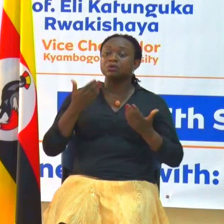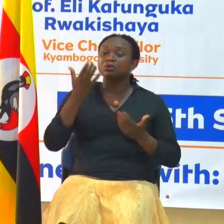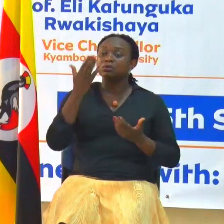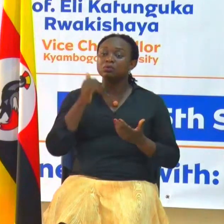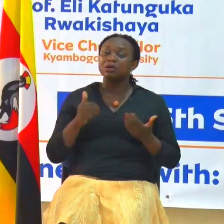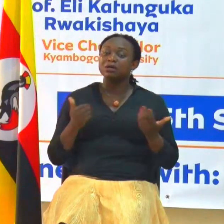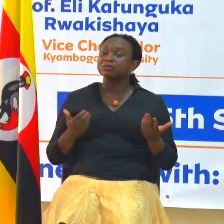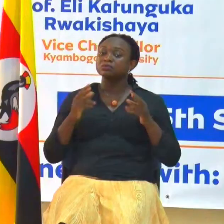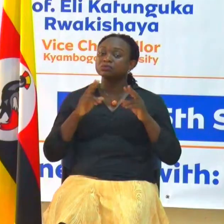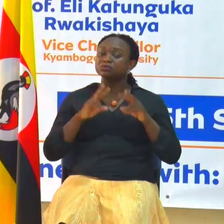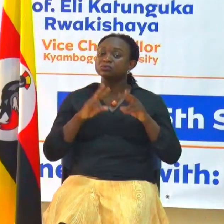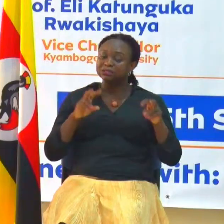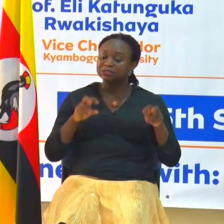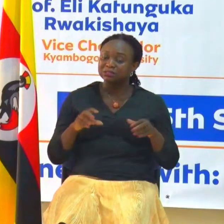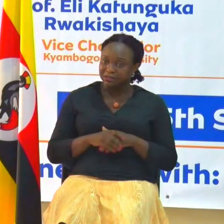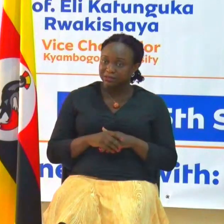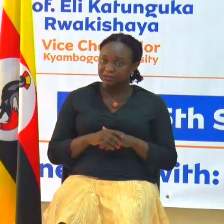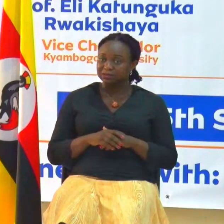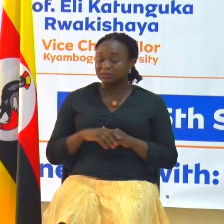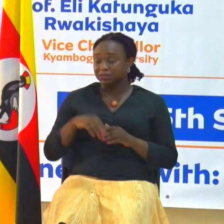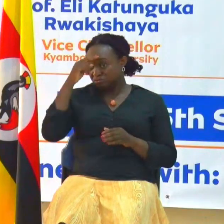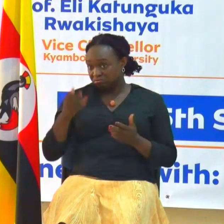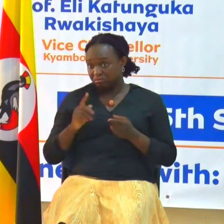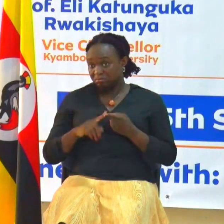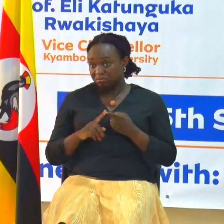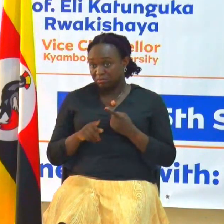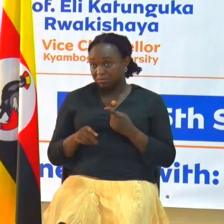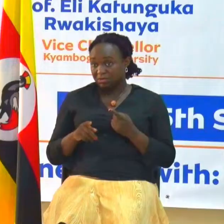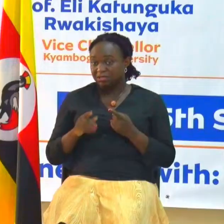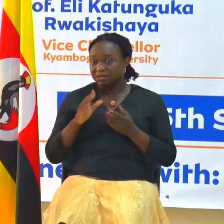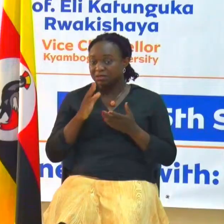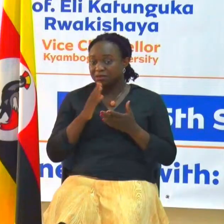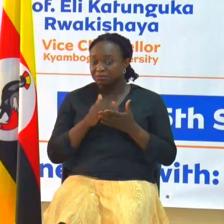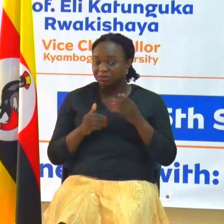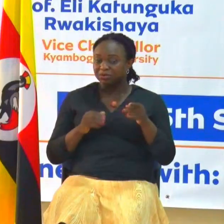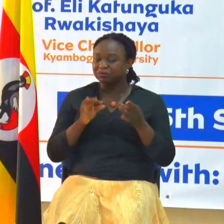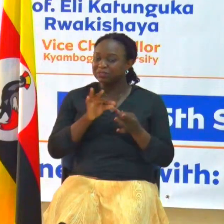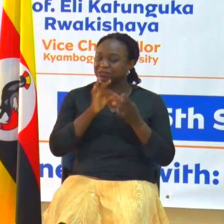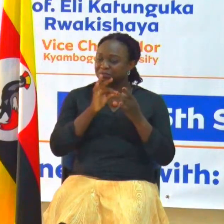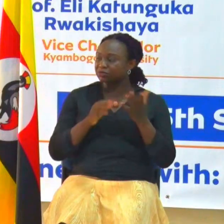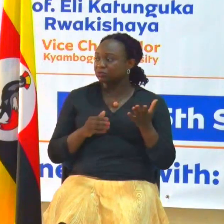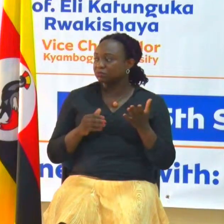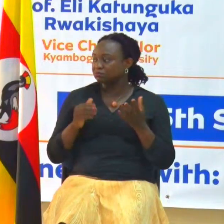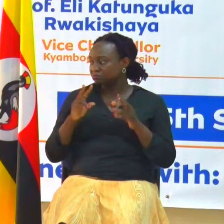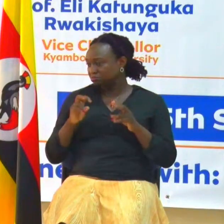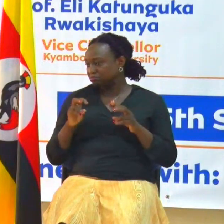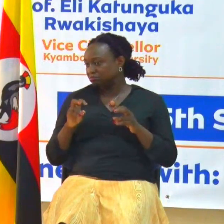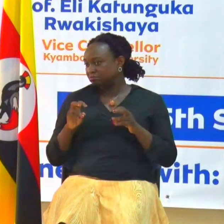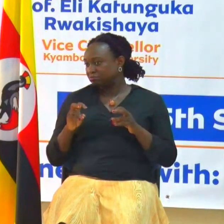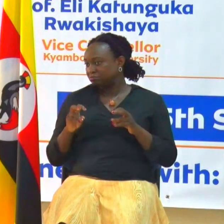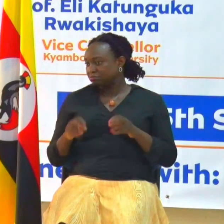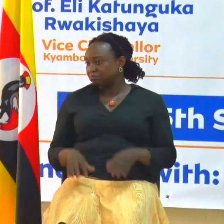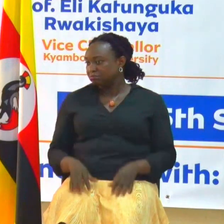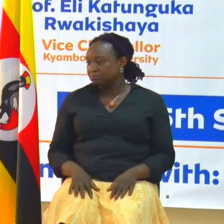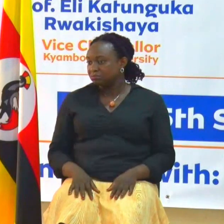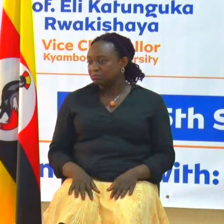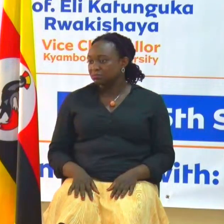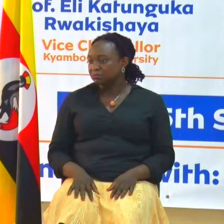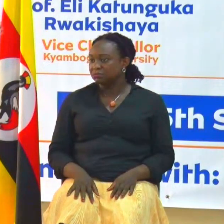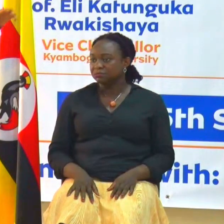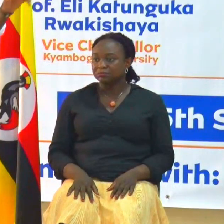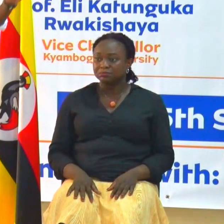prospective graduate student? Number one, niche.com. Let me see if I can get this. So you